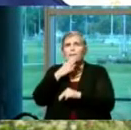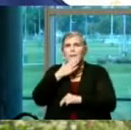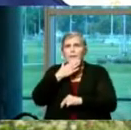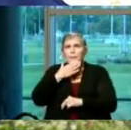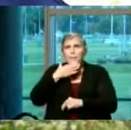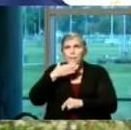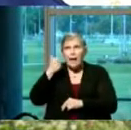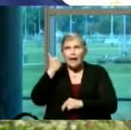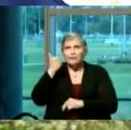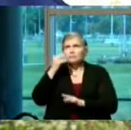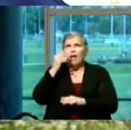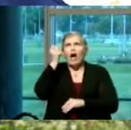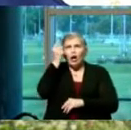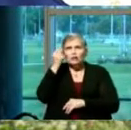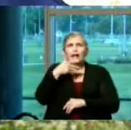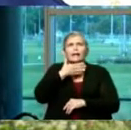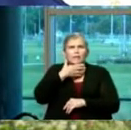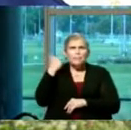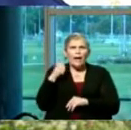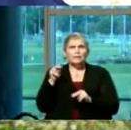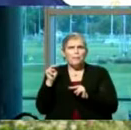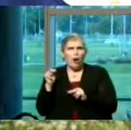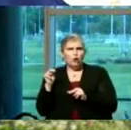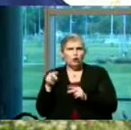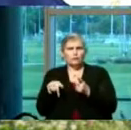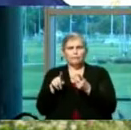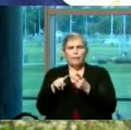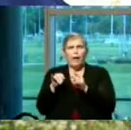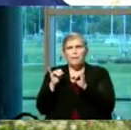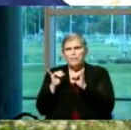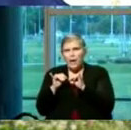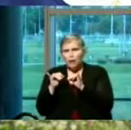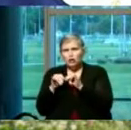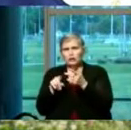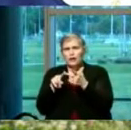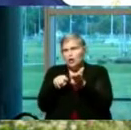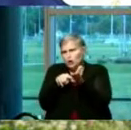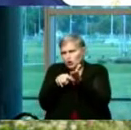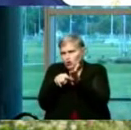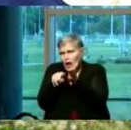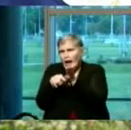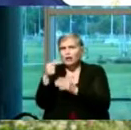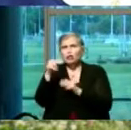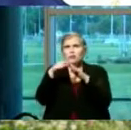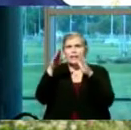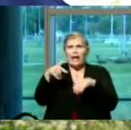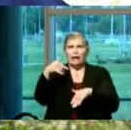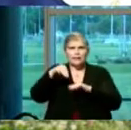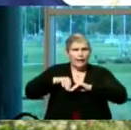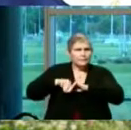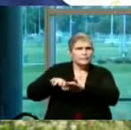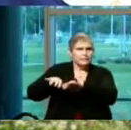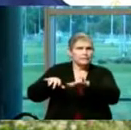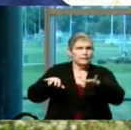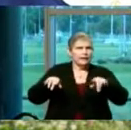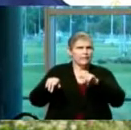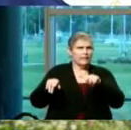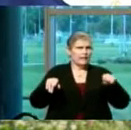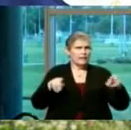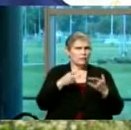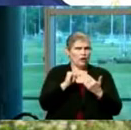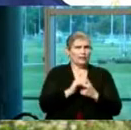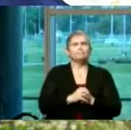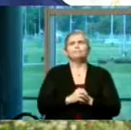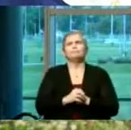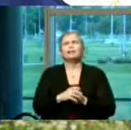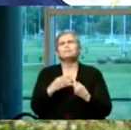our understanding of how best to monitor, measure, and track the greenhouse gas impacts of these practices. Let me give you